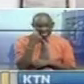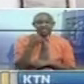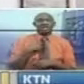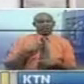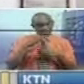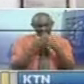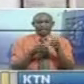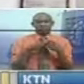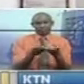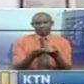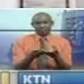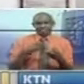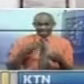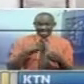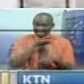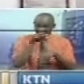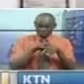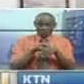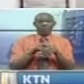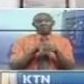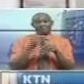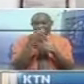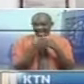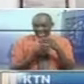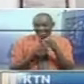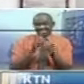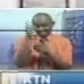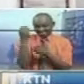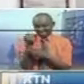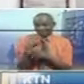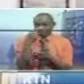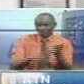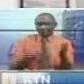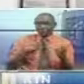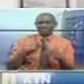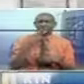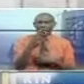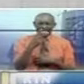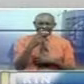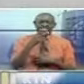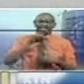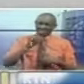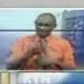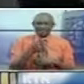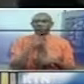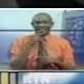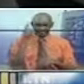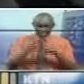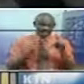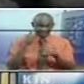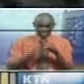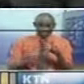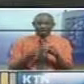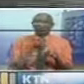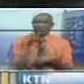blood. The National Blood Transfusion Service, however, targets to collect 200,000 units of blood annually, saying